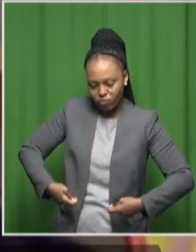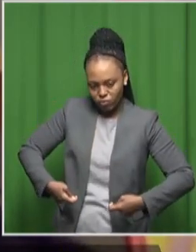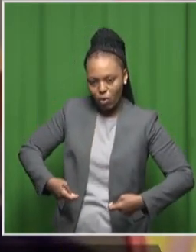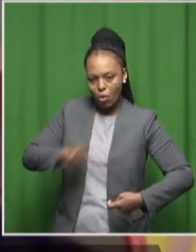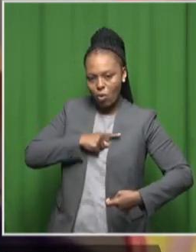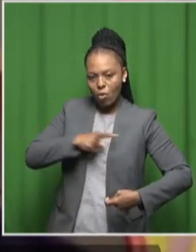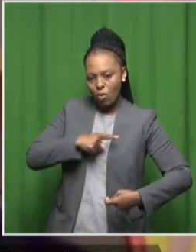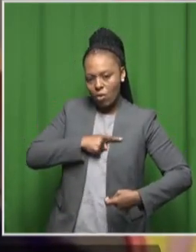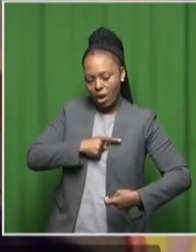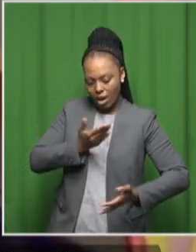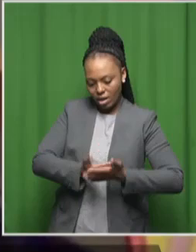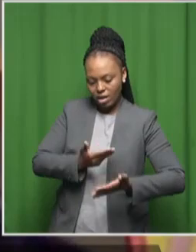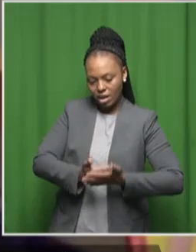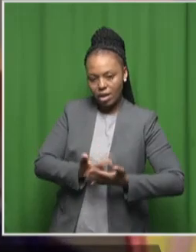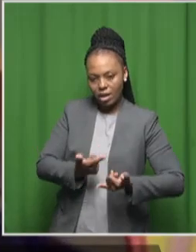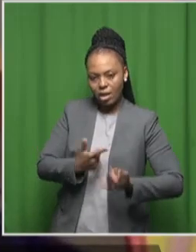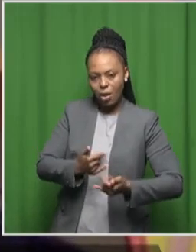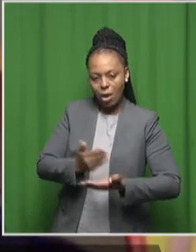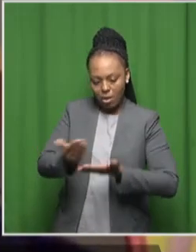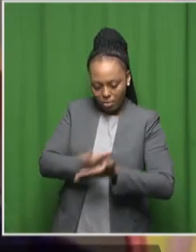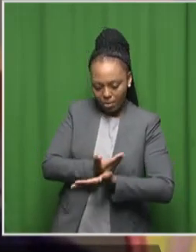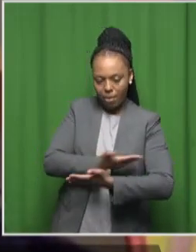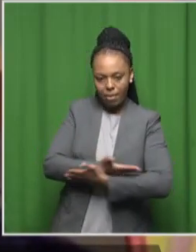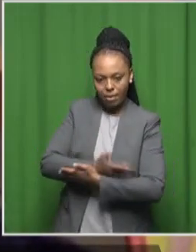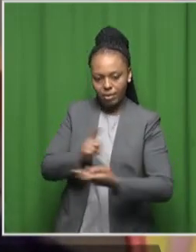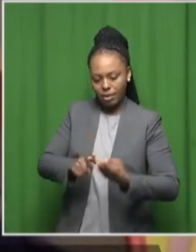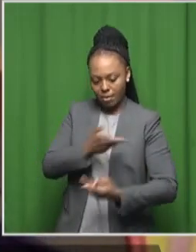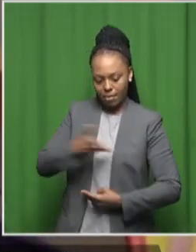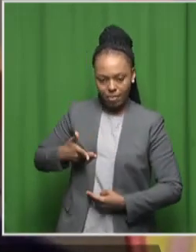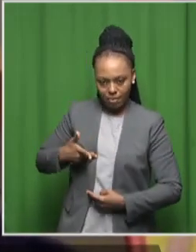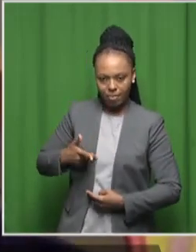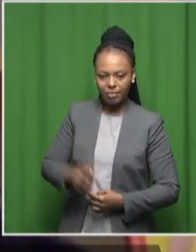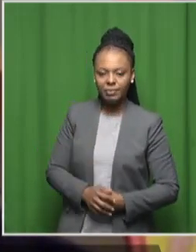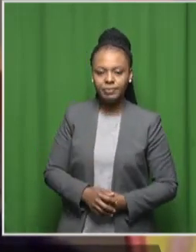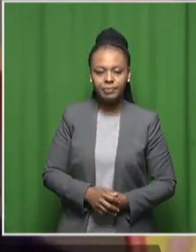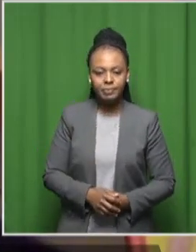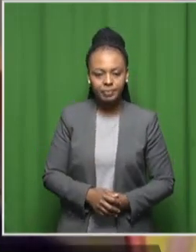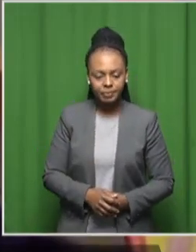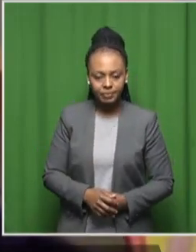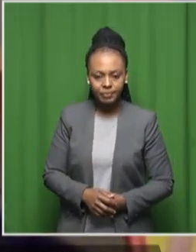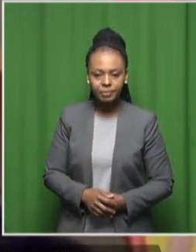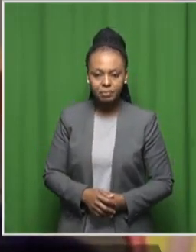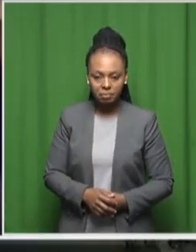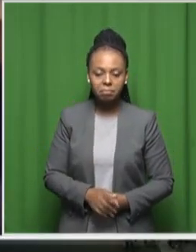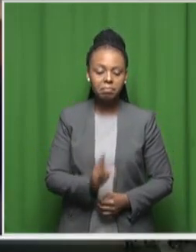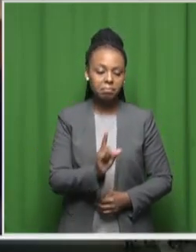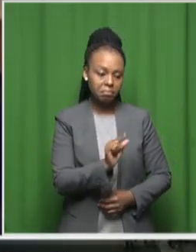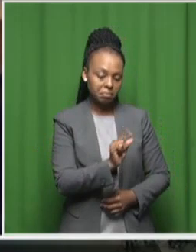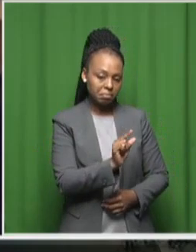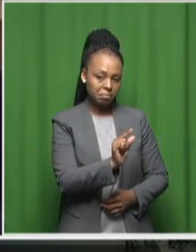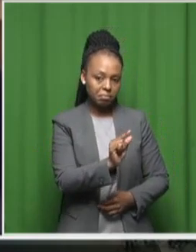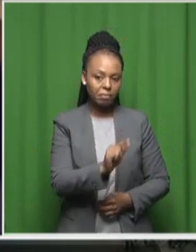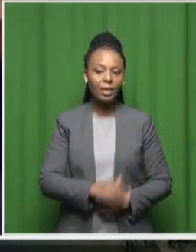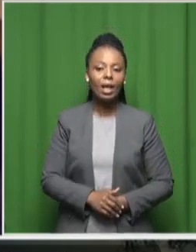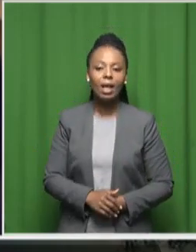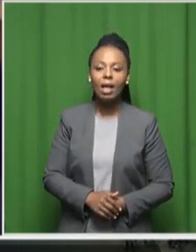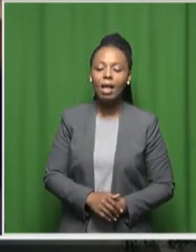later stage of their lives. So those are the 4 things that I'd like to talk about. And just to the last point